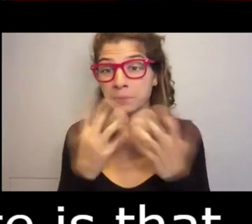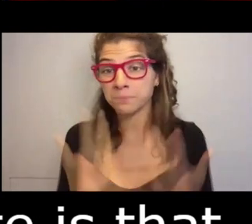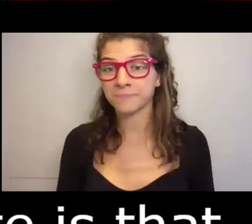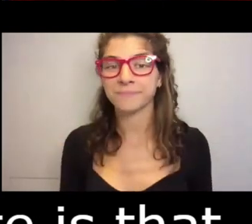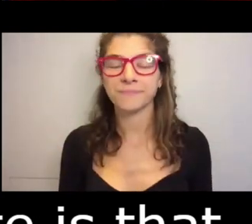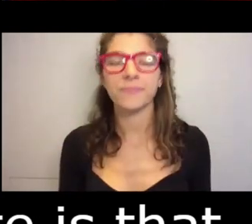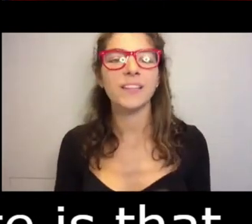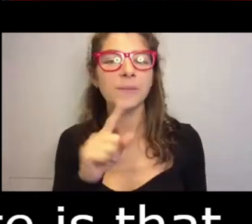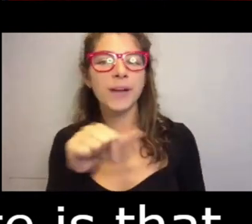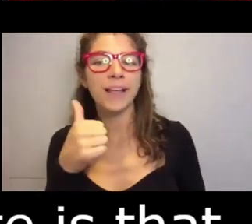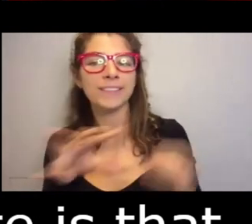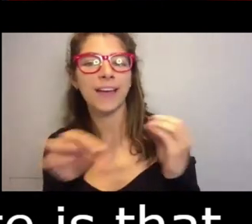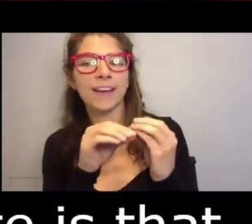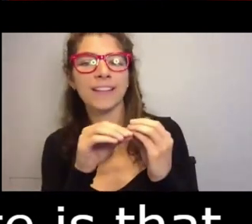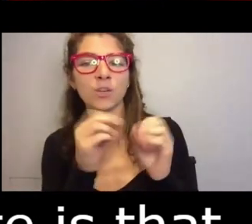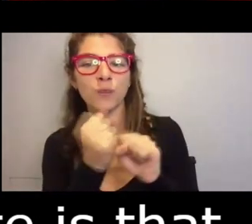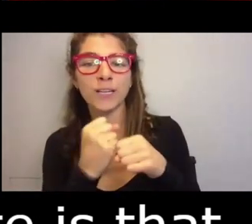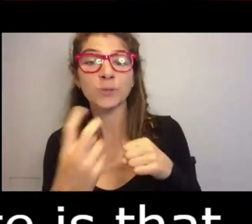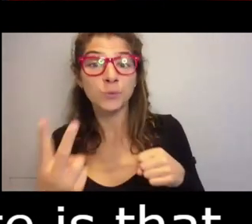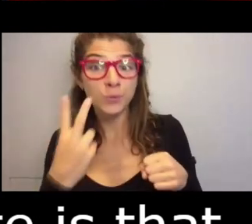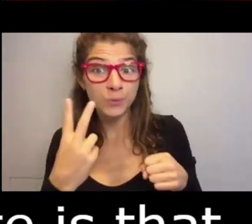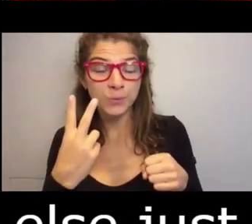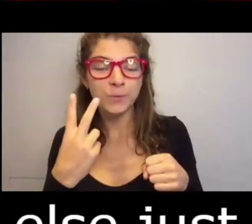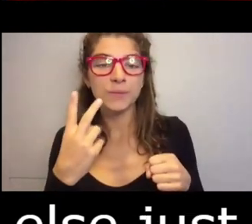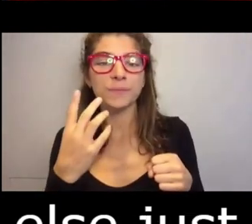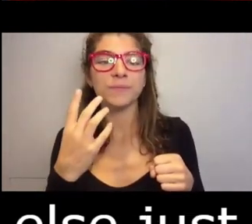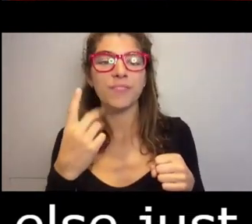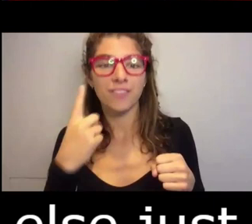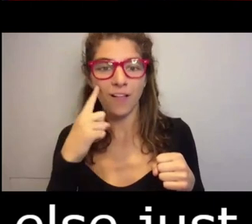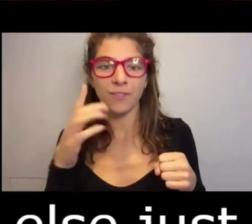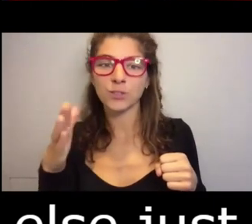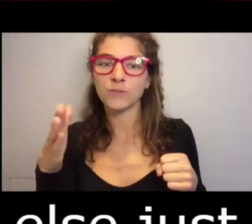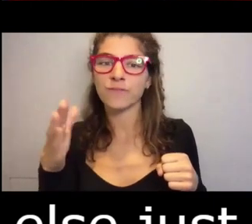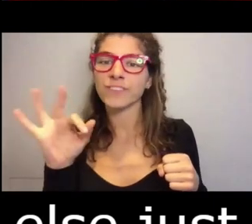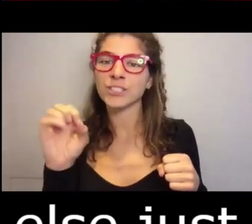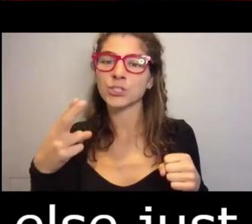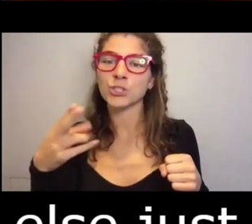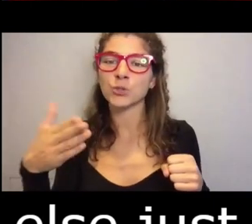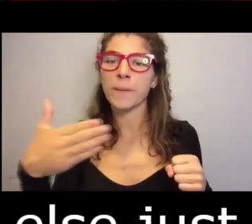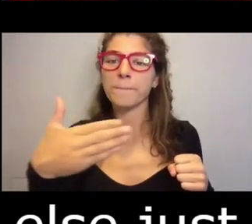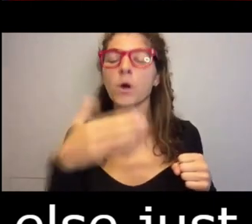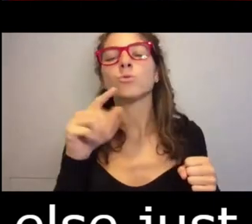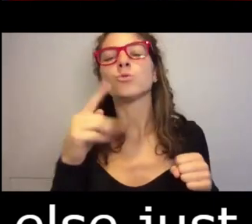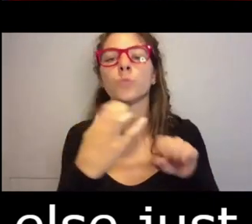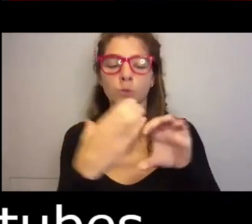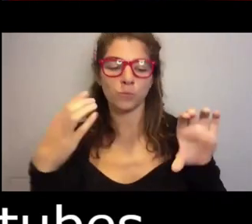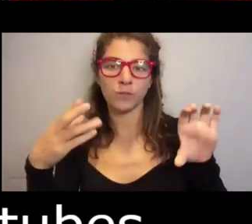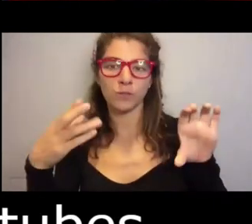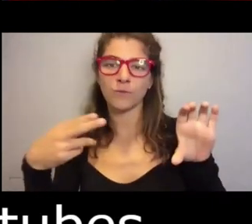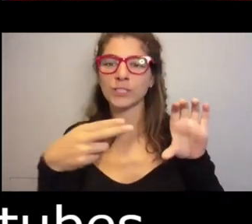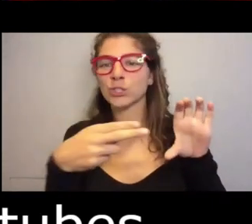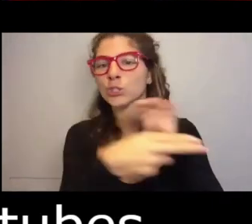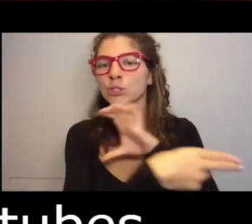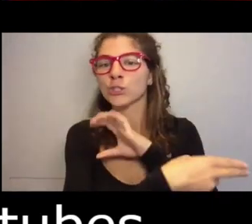And someone else just added that they created tubes that they thought the fish could swim through. Ooh,